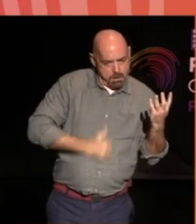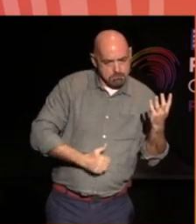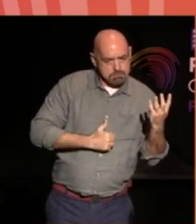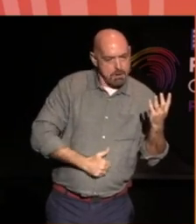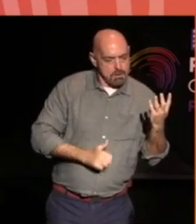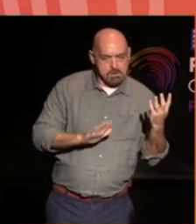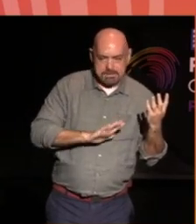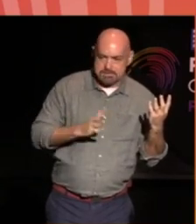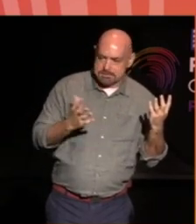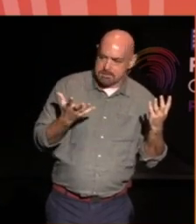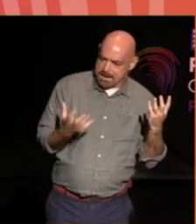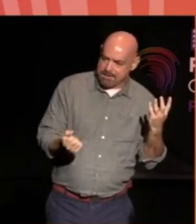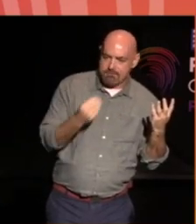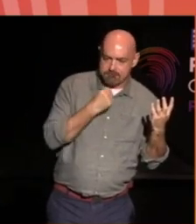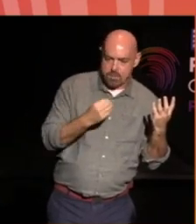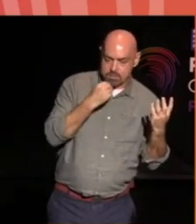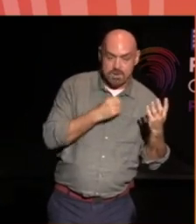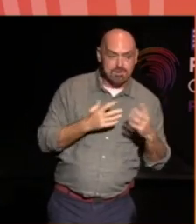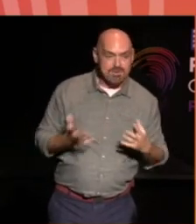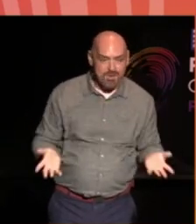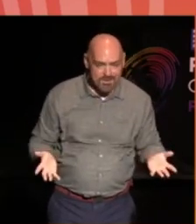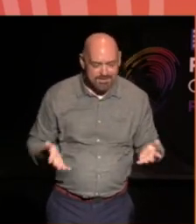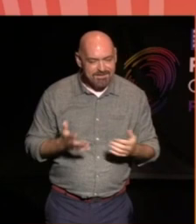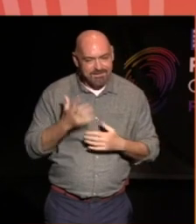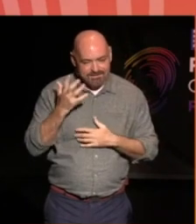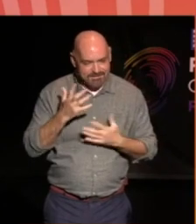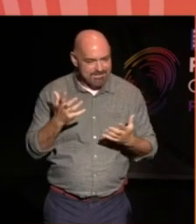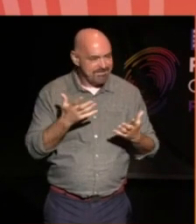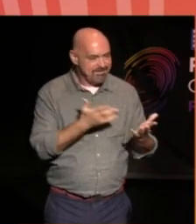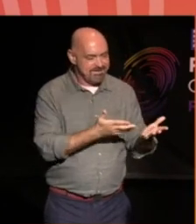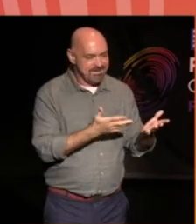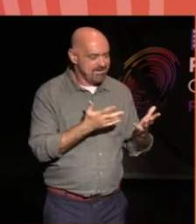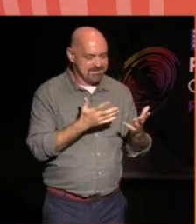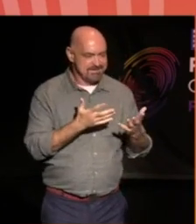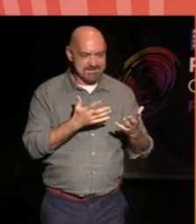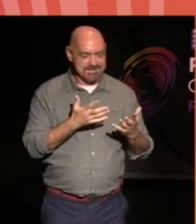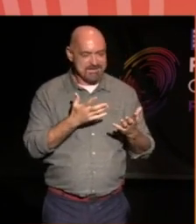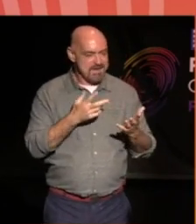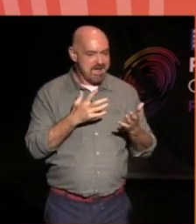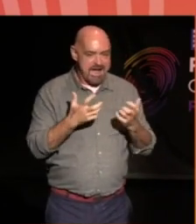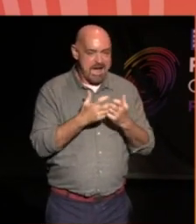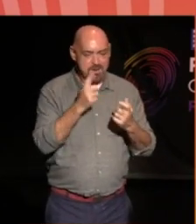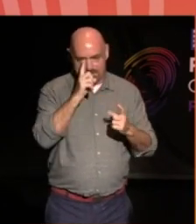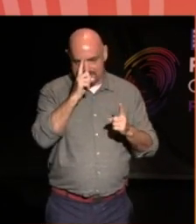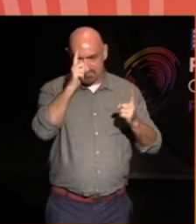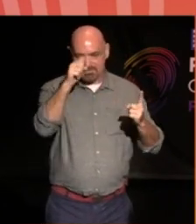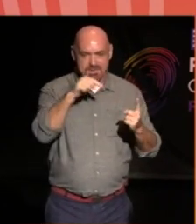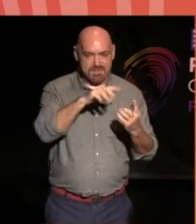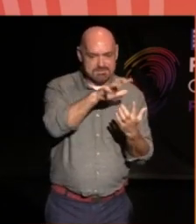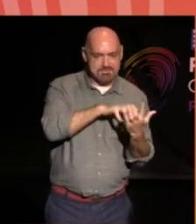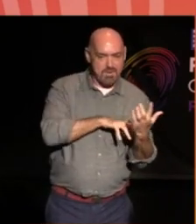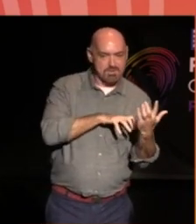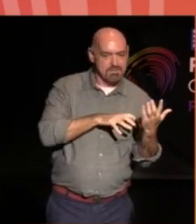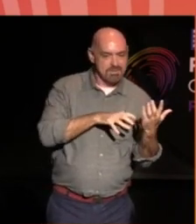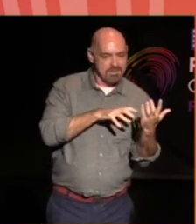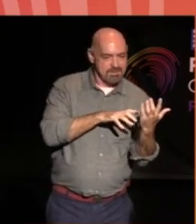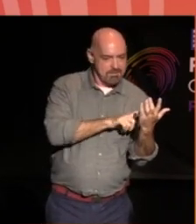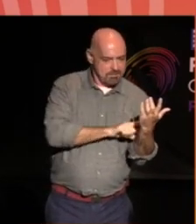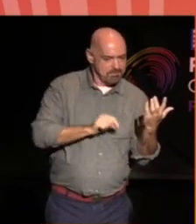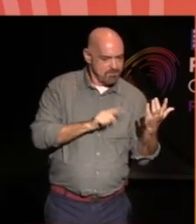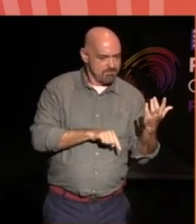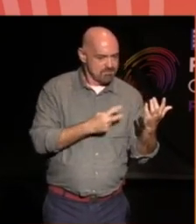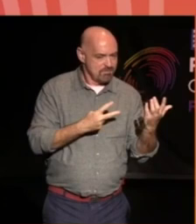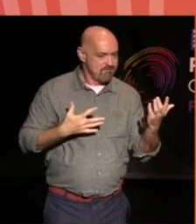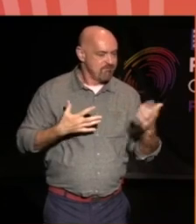So by accident rather than design, please tell us how you came about your poem and share it with us,